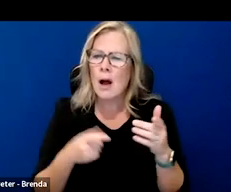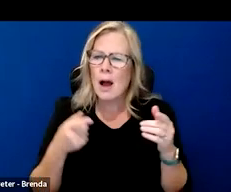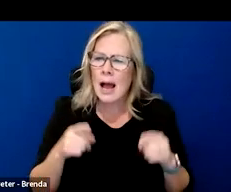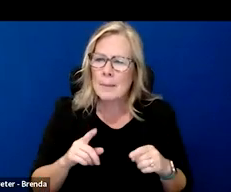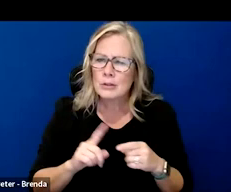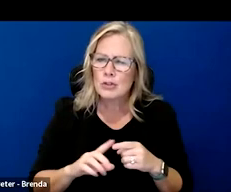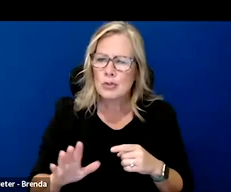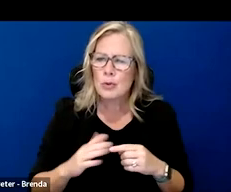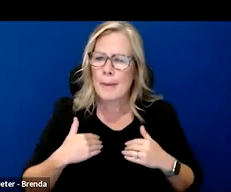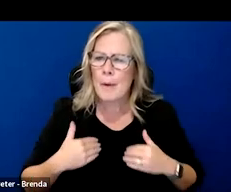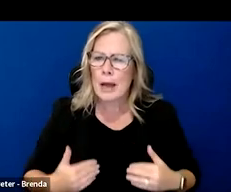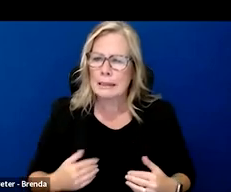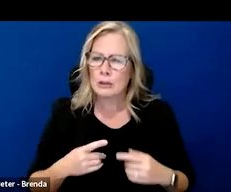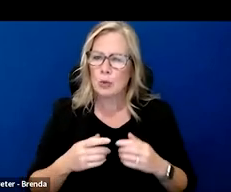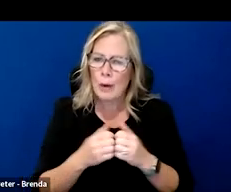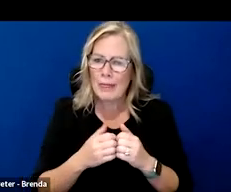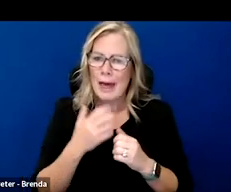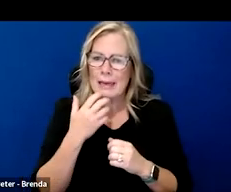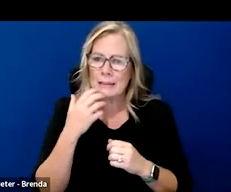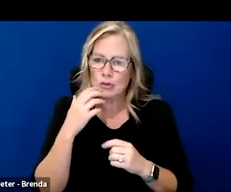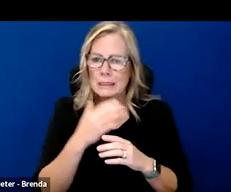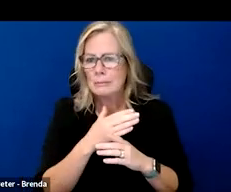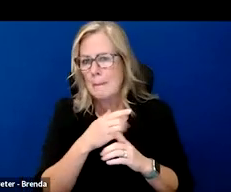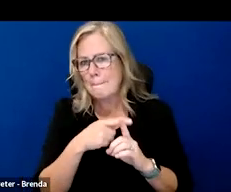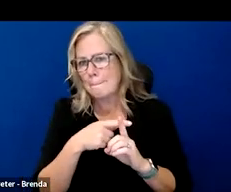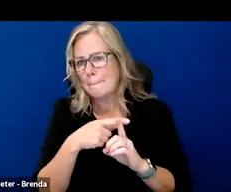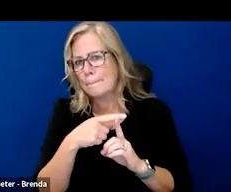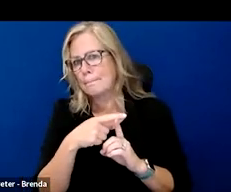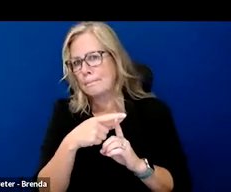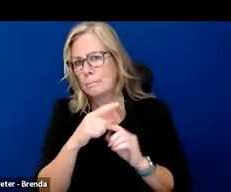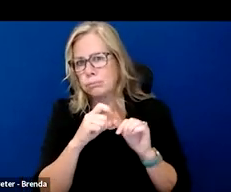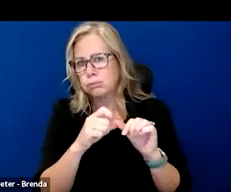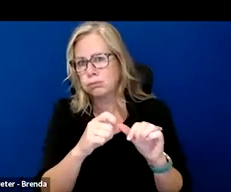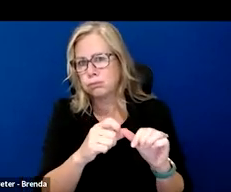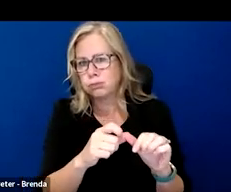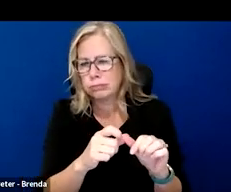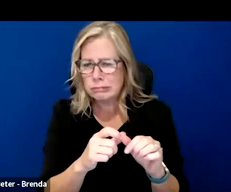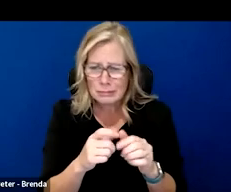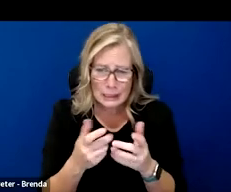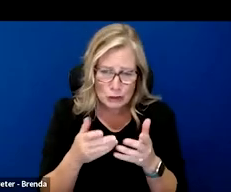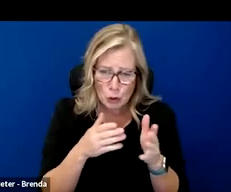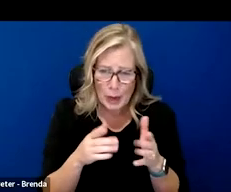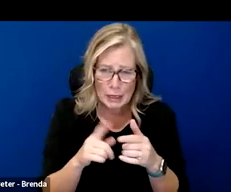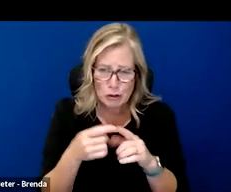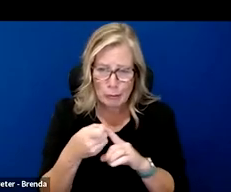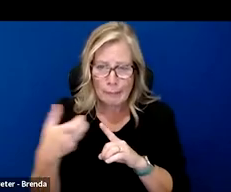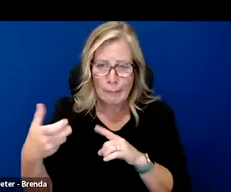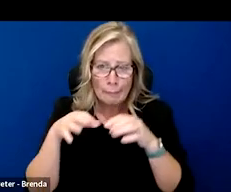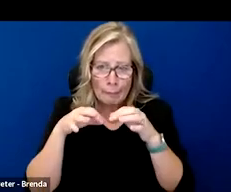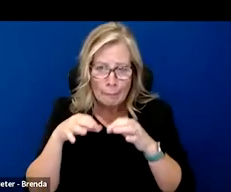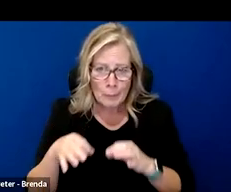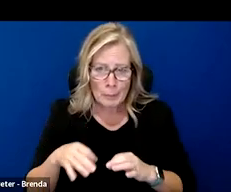to extreme heat? And Dr. Schwandt, is there a way to say that in really simple terms for us? Yeah, I'll try. I think